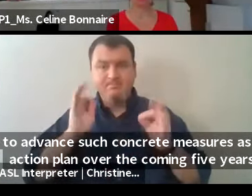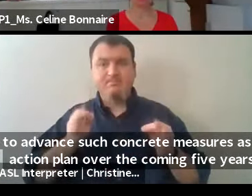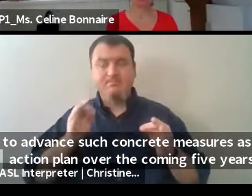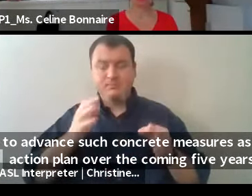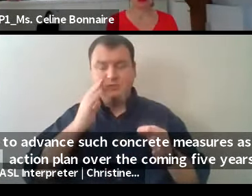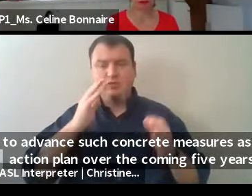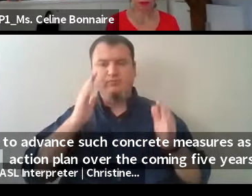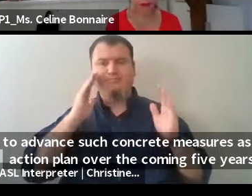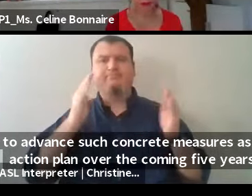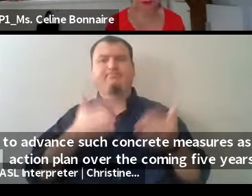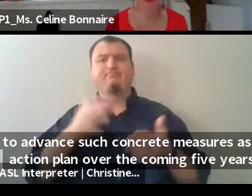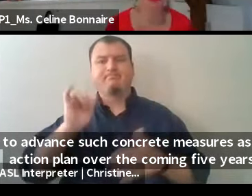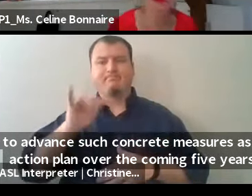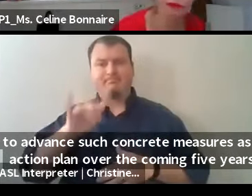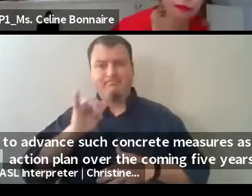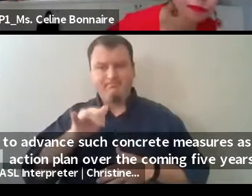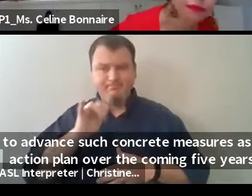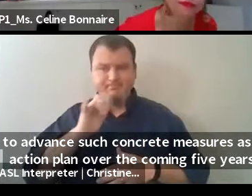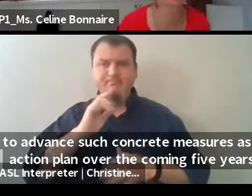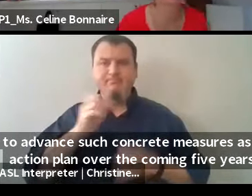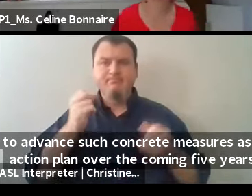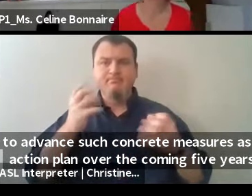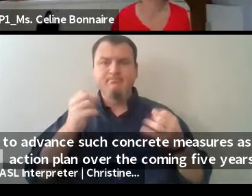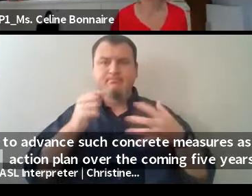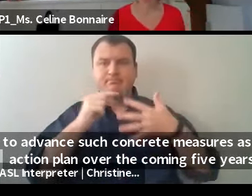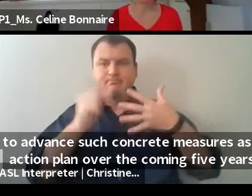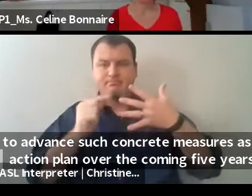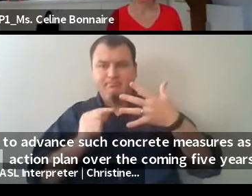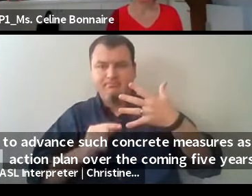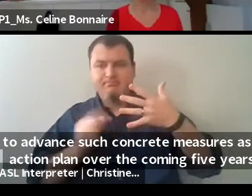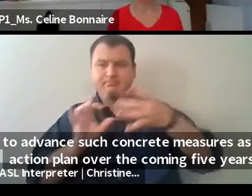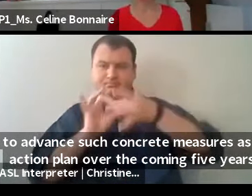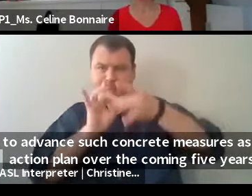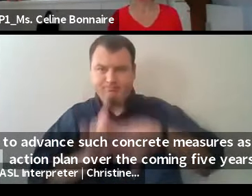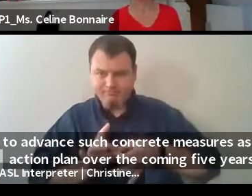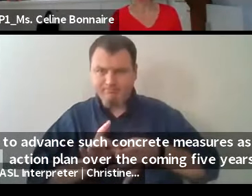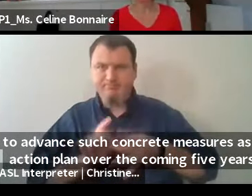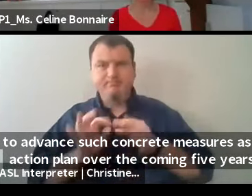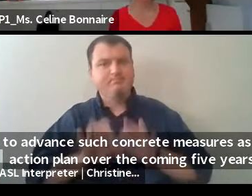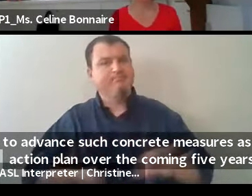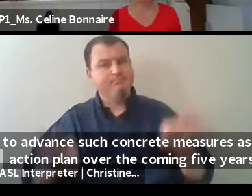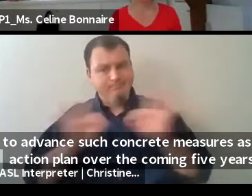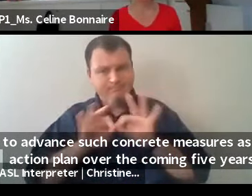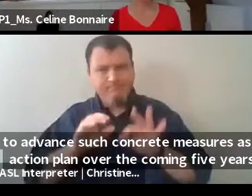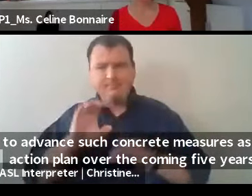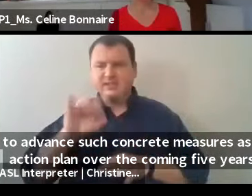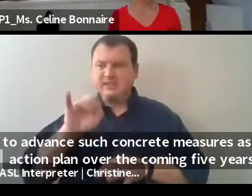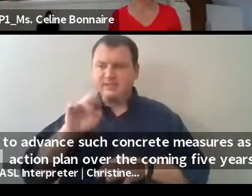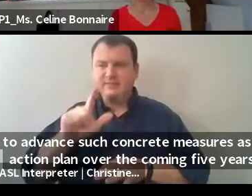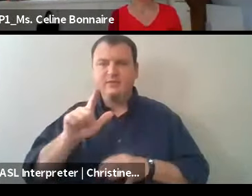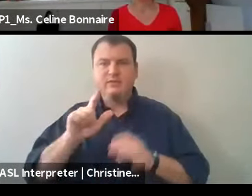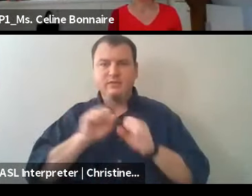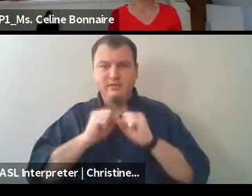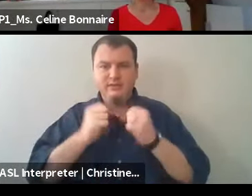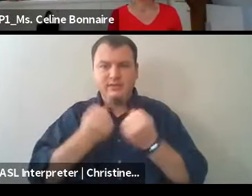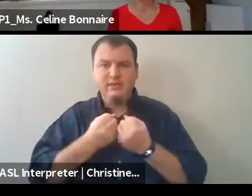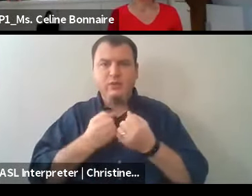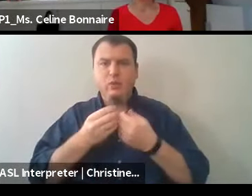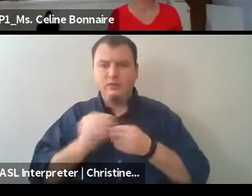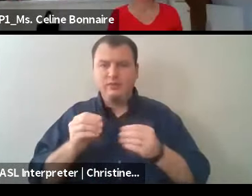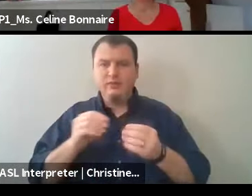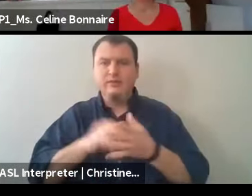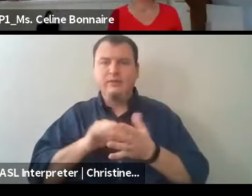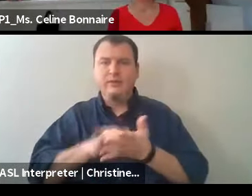to the criticality of a multi-stakeholder approach, to the criticality of civil society organizations in that